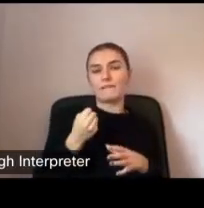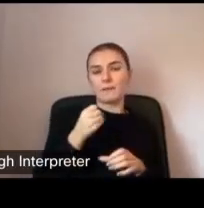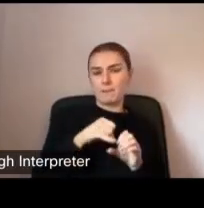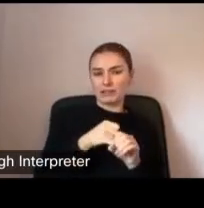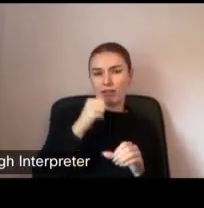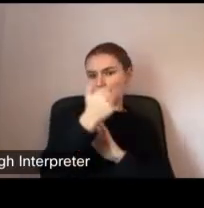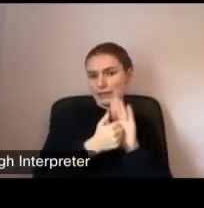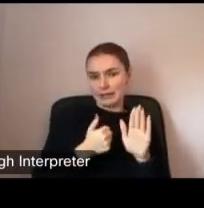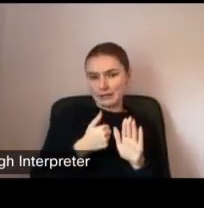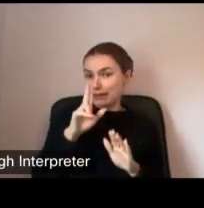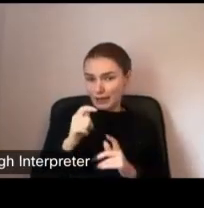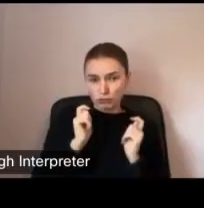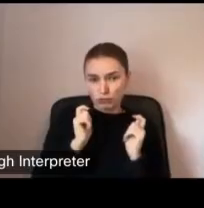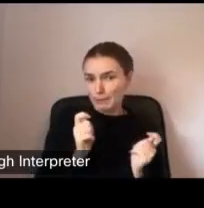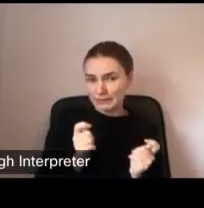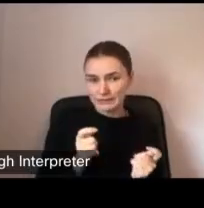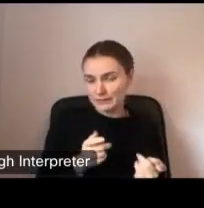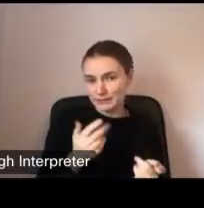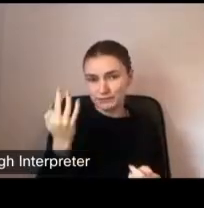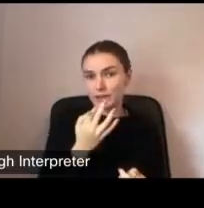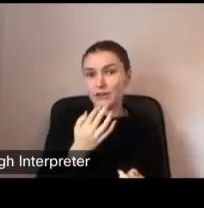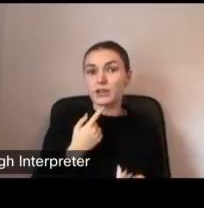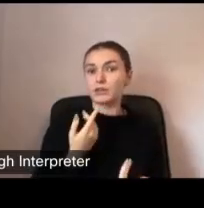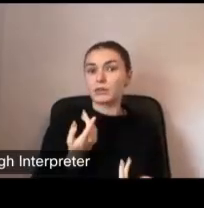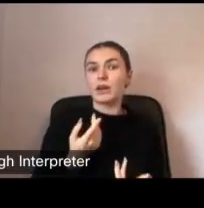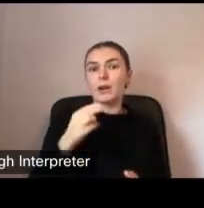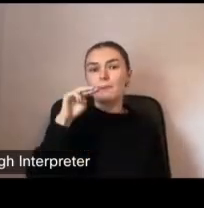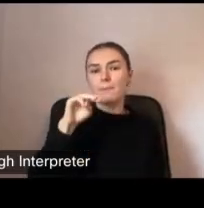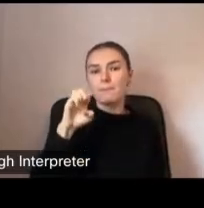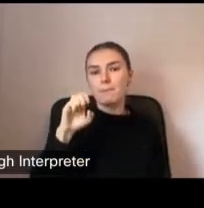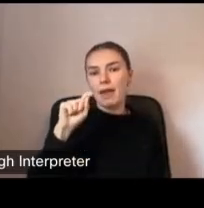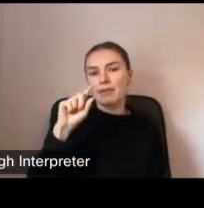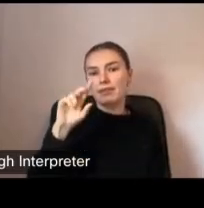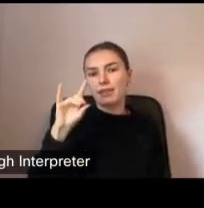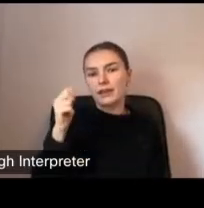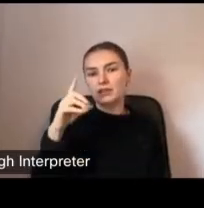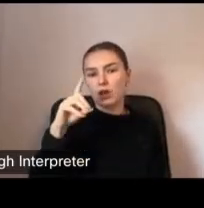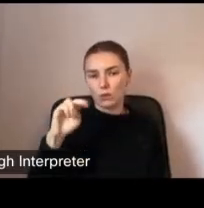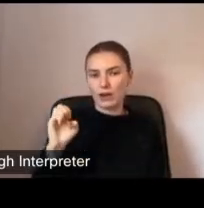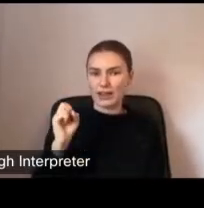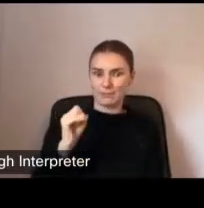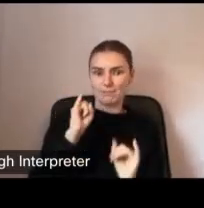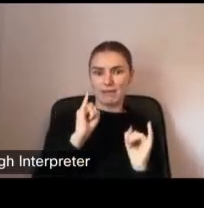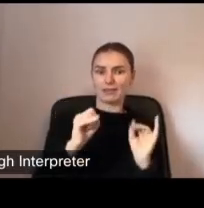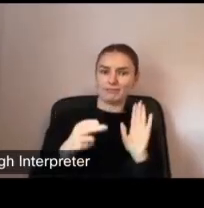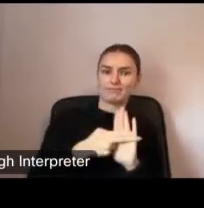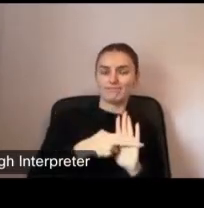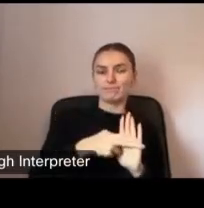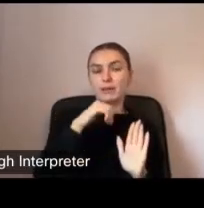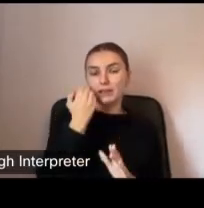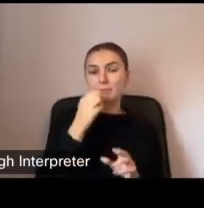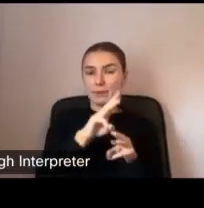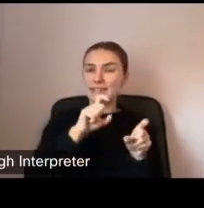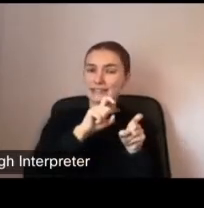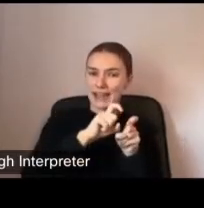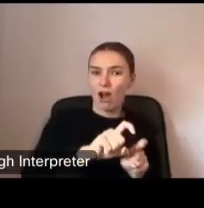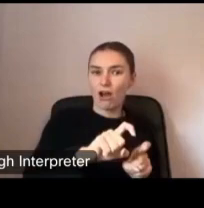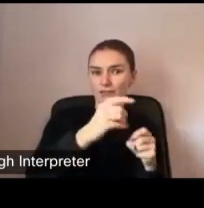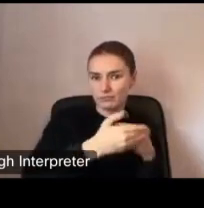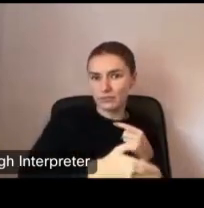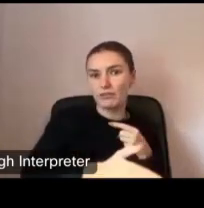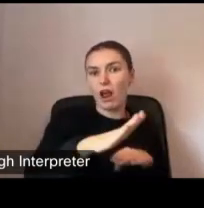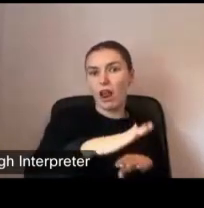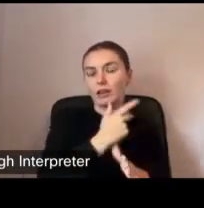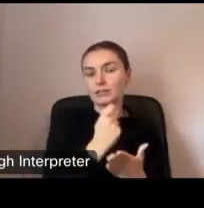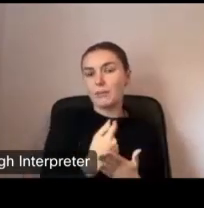can give treatment, like getting people onto methadone. Methadone has a bad name because people stay on it for so long, and I have issues about people staying on methadone